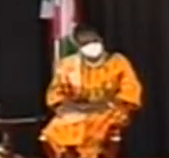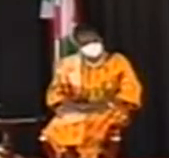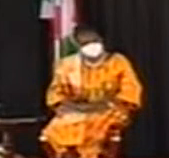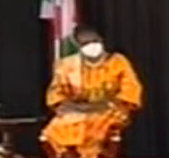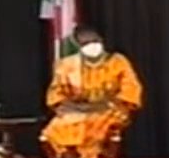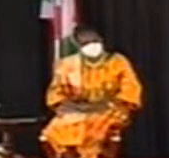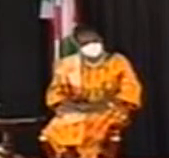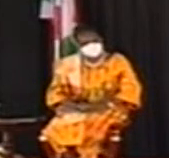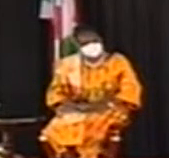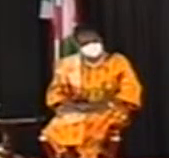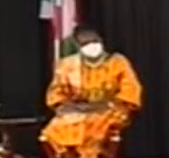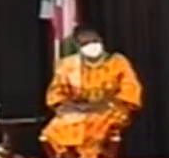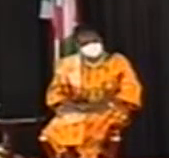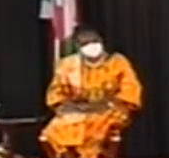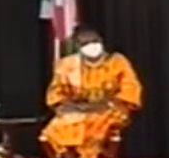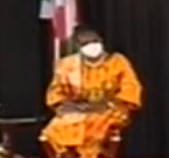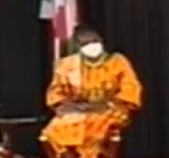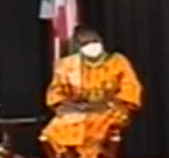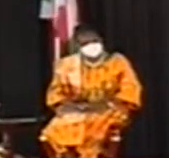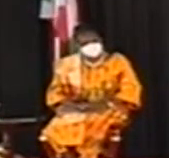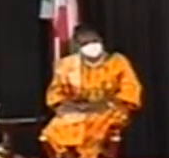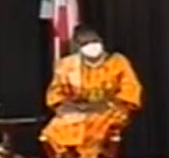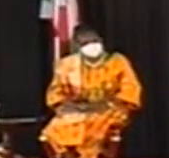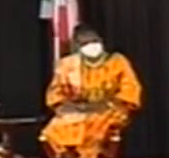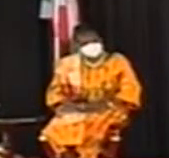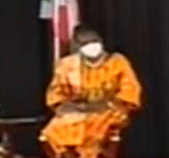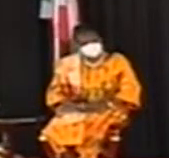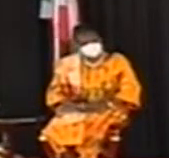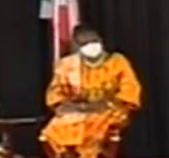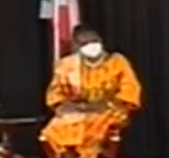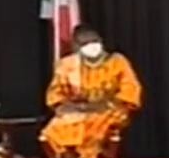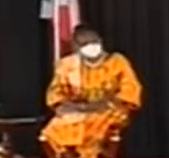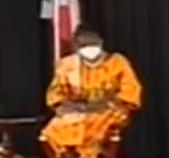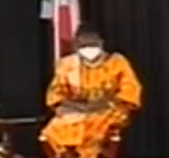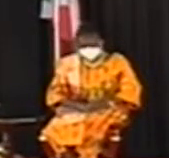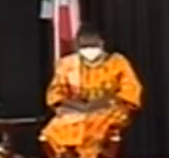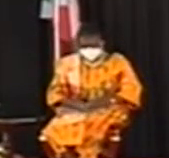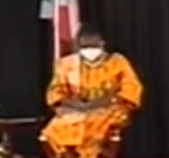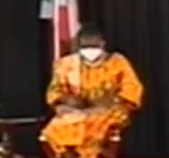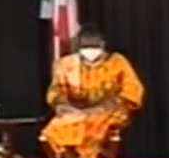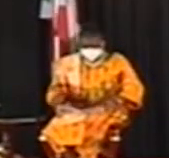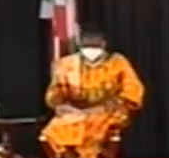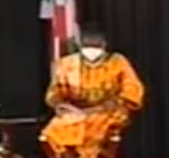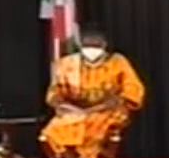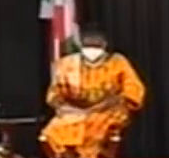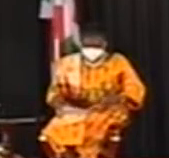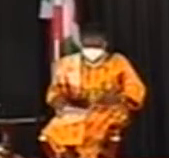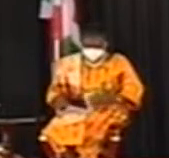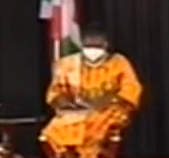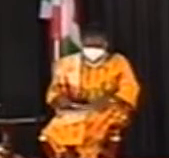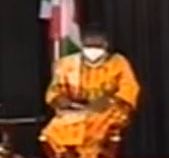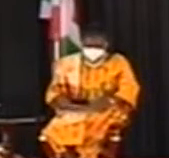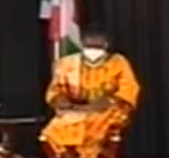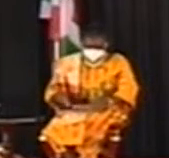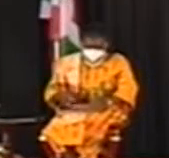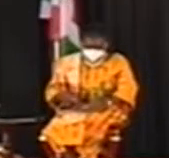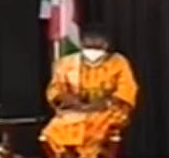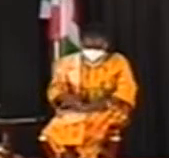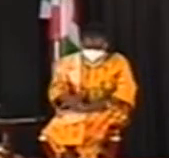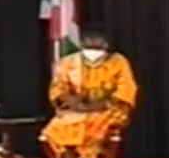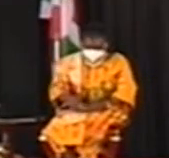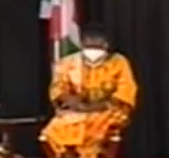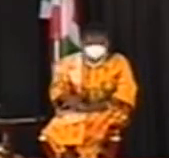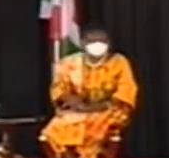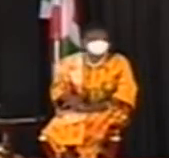Nashukuru maisha yangu yamebadilika. Ni mradi ambao linaendeleza kimaisha mimi mwenyewe kama kijana, kikazi,